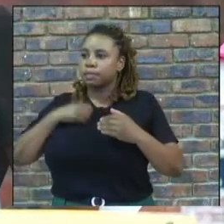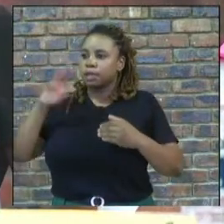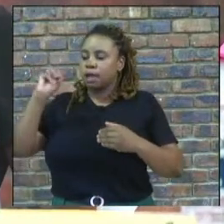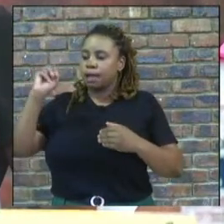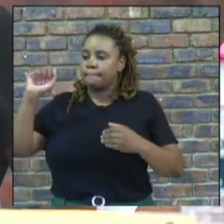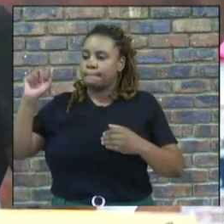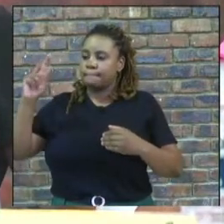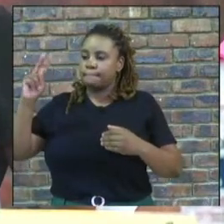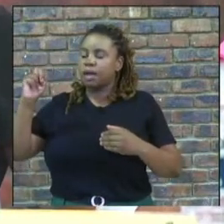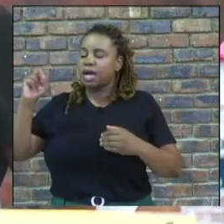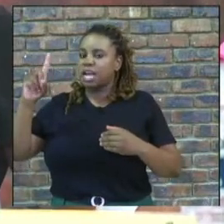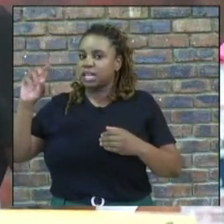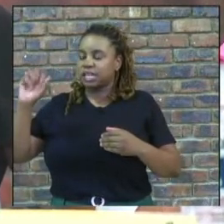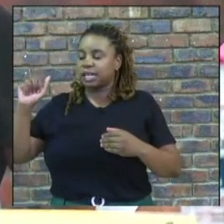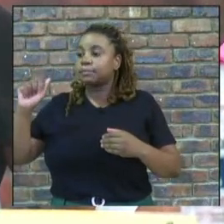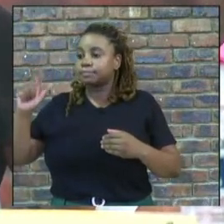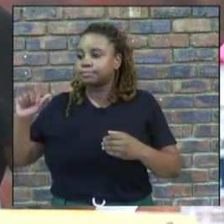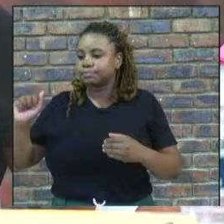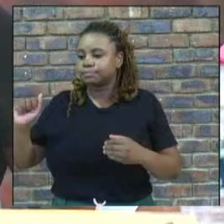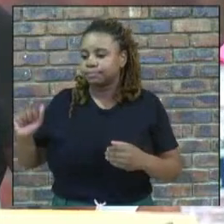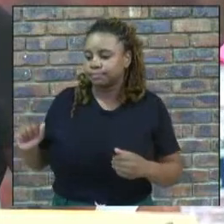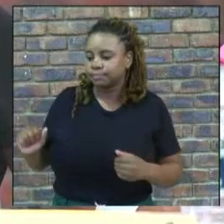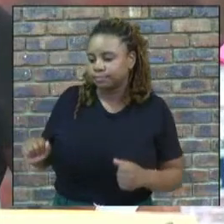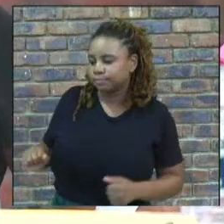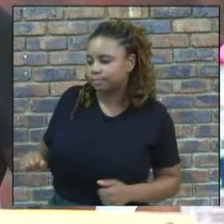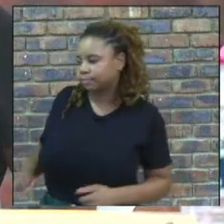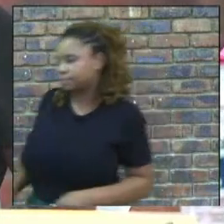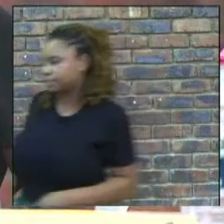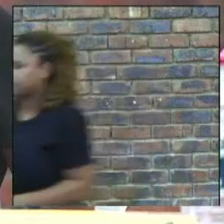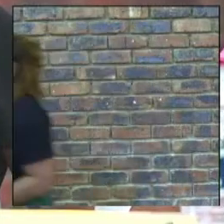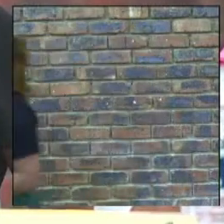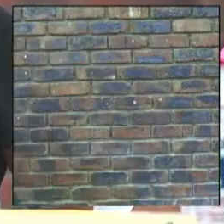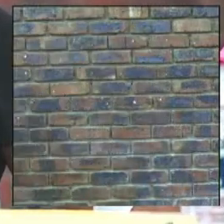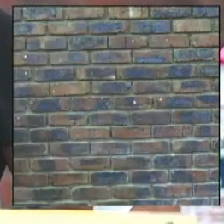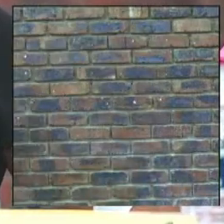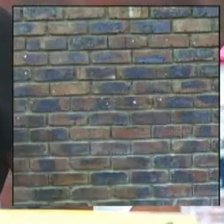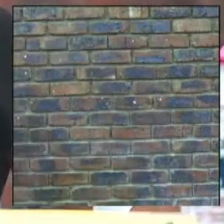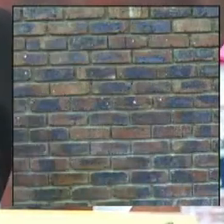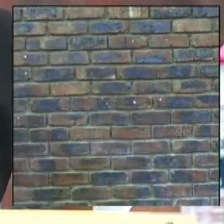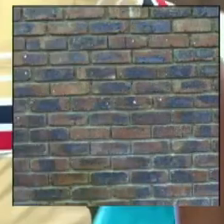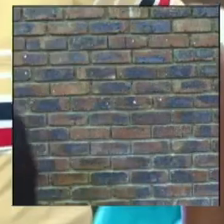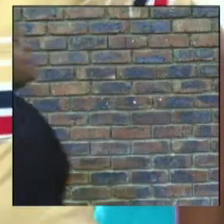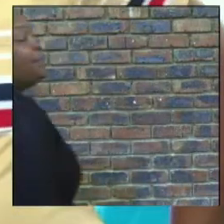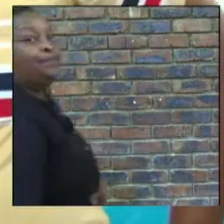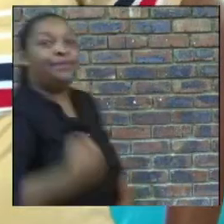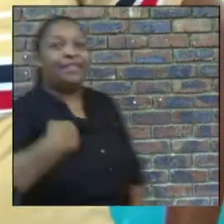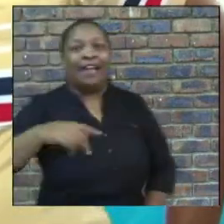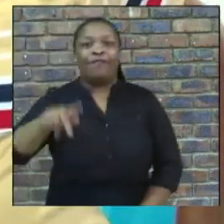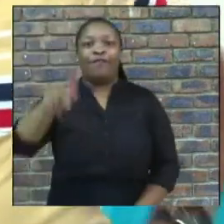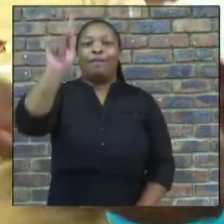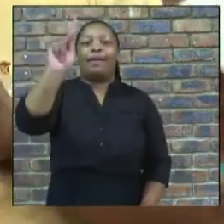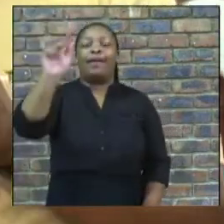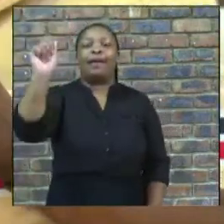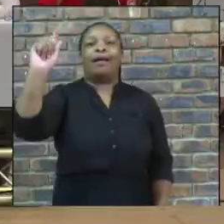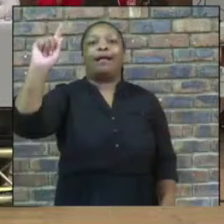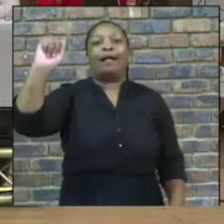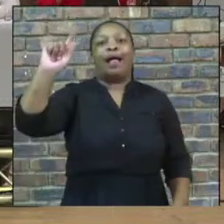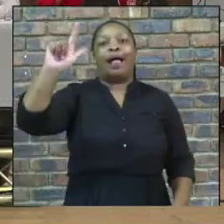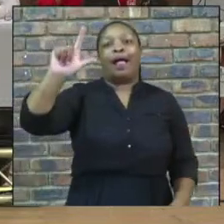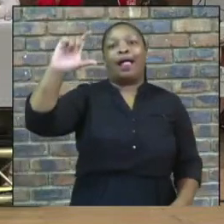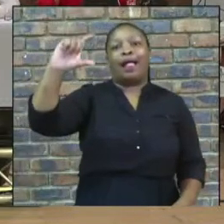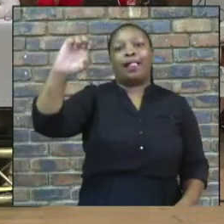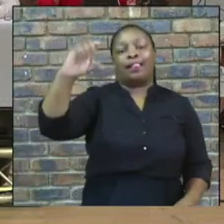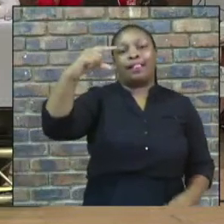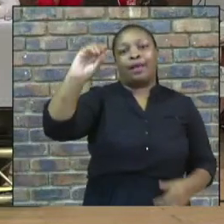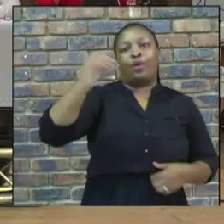Pete. I'm from Katlehong in Ekurhuleni, representing the NGO sector.